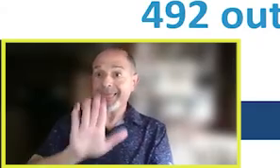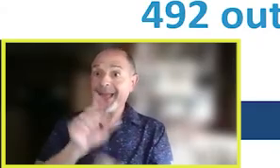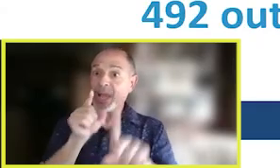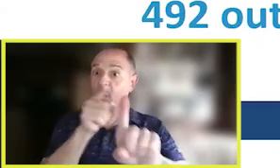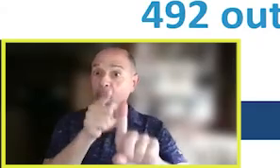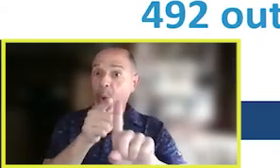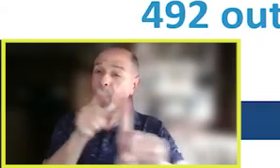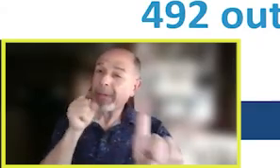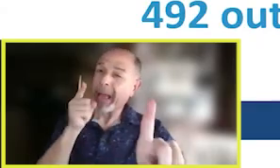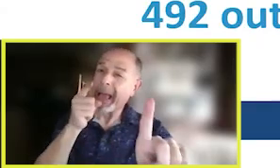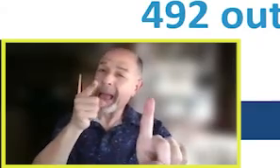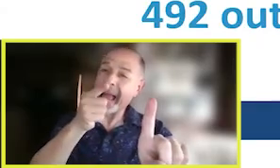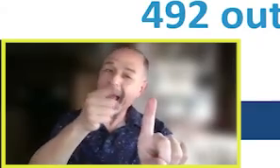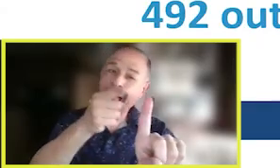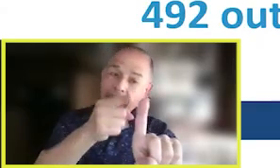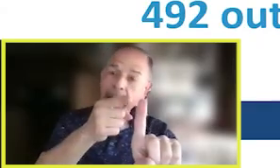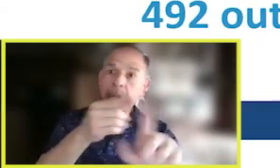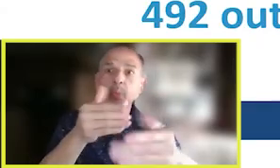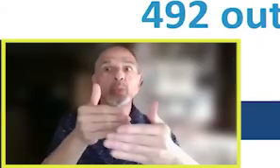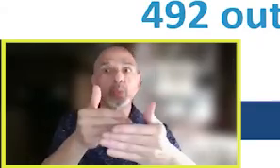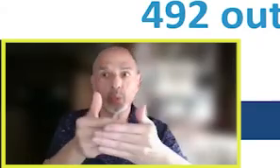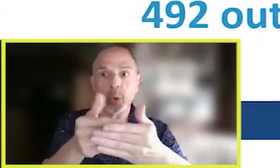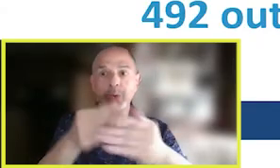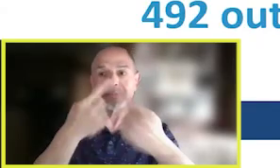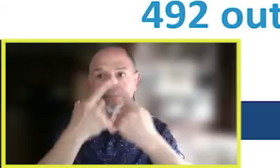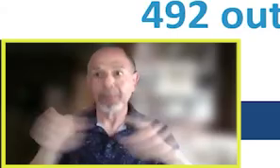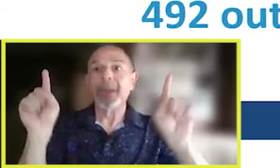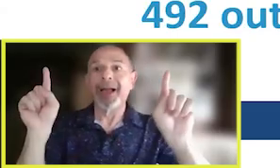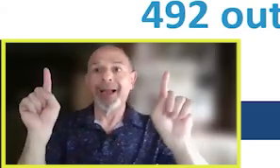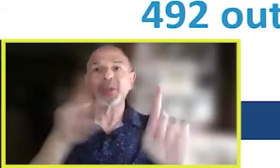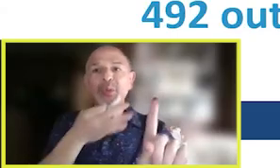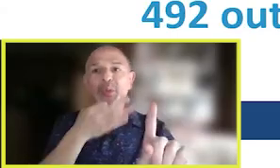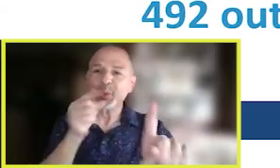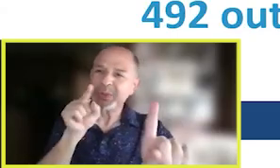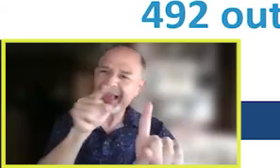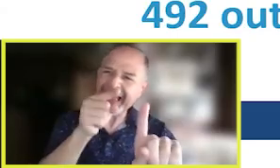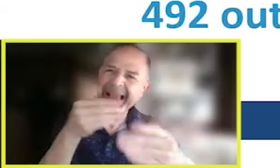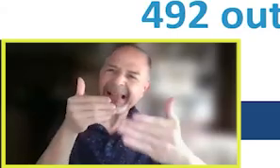that. At last count, which our last count was in the end of March,